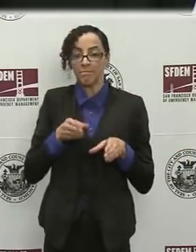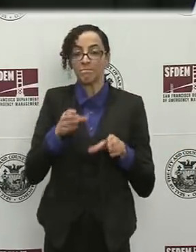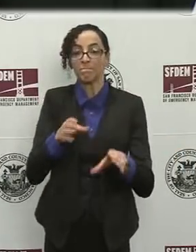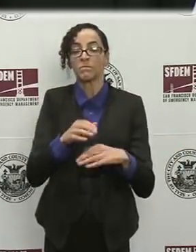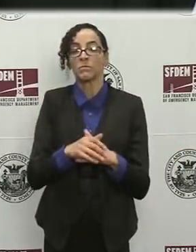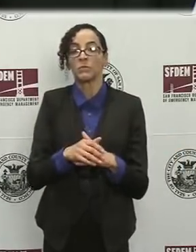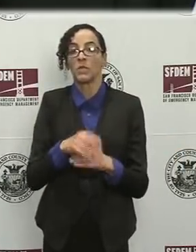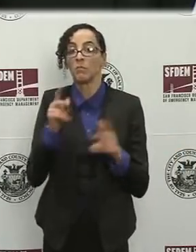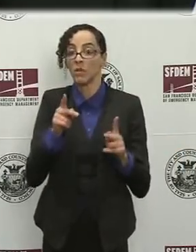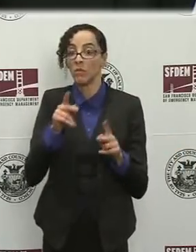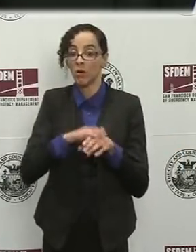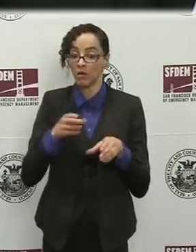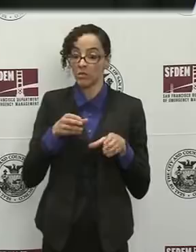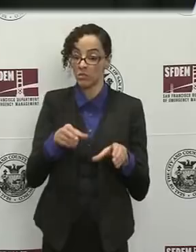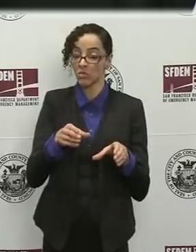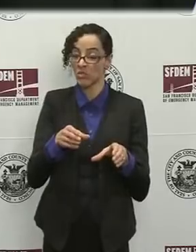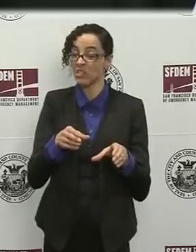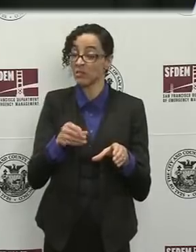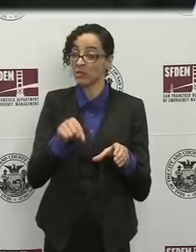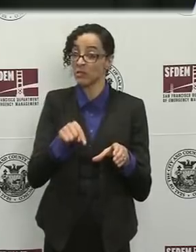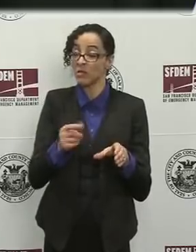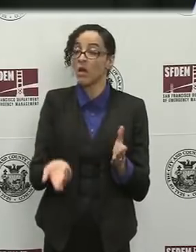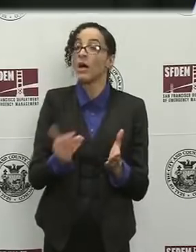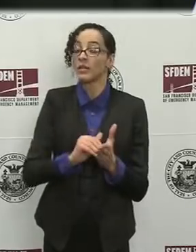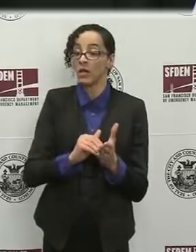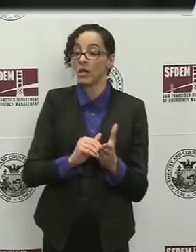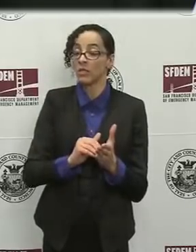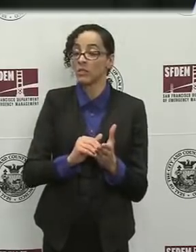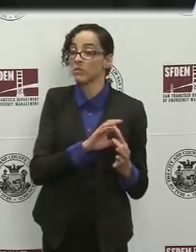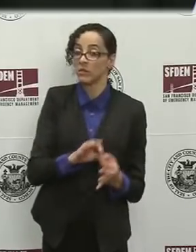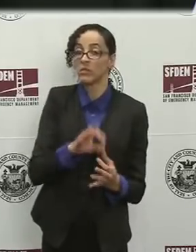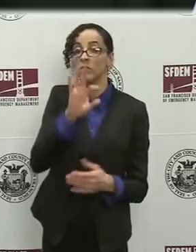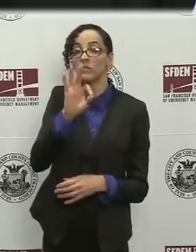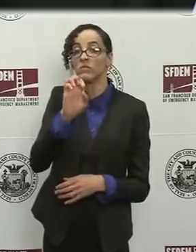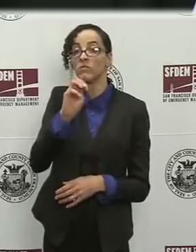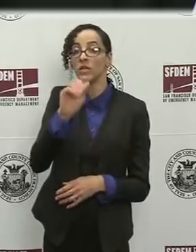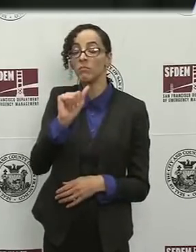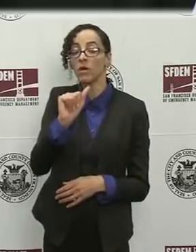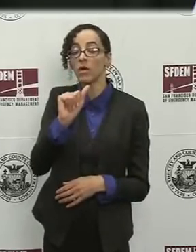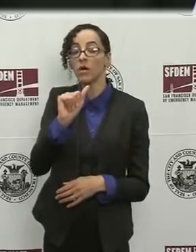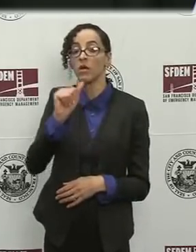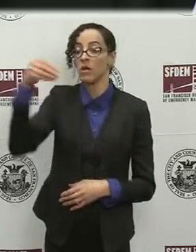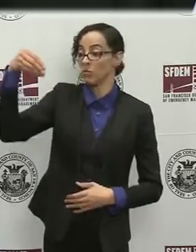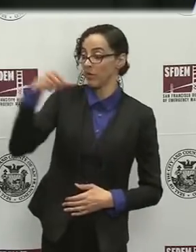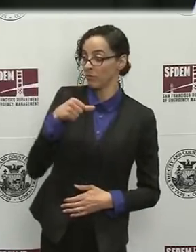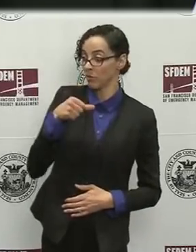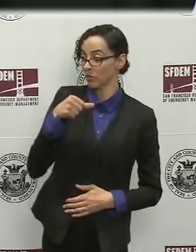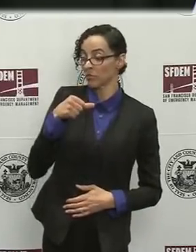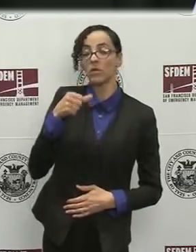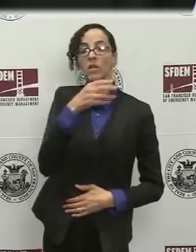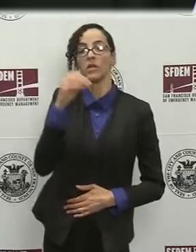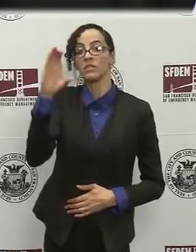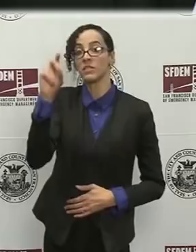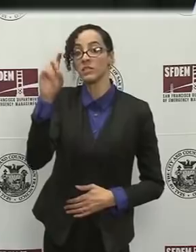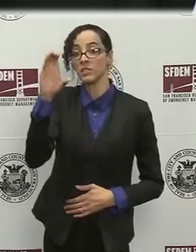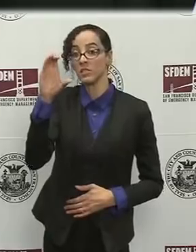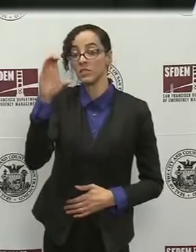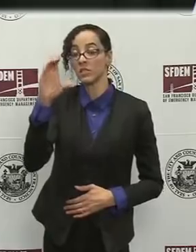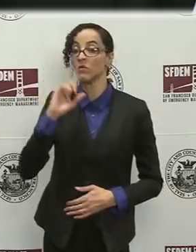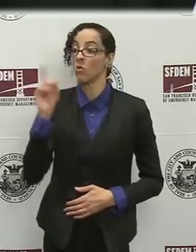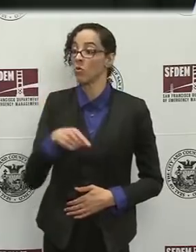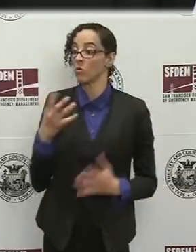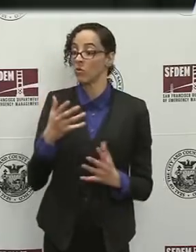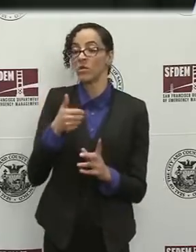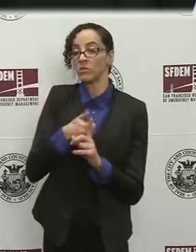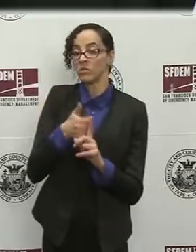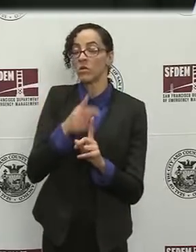per the CDC guidelines, per the FEMA reimbursement guidelines, would be individuals who are over age 60, or